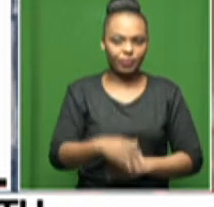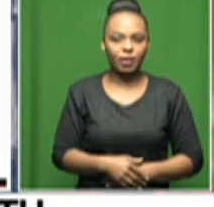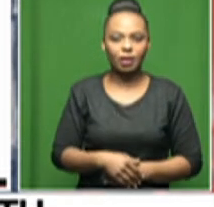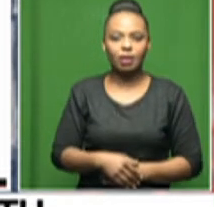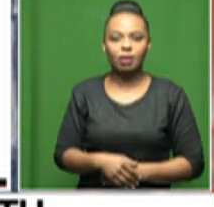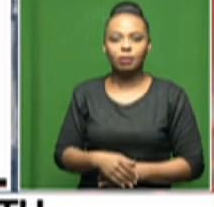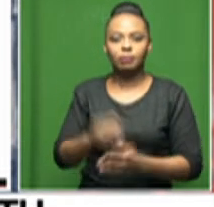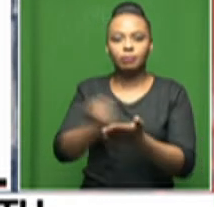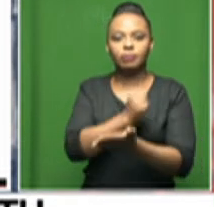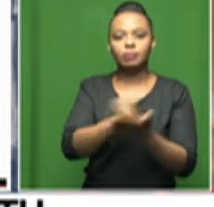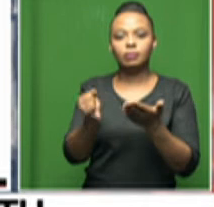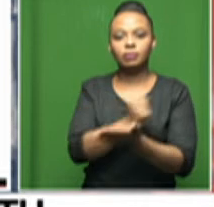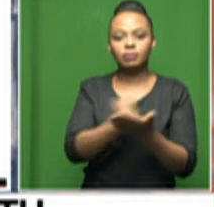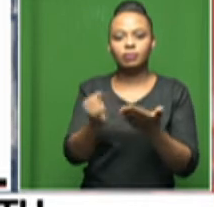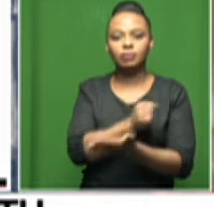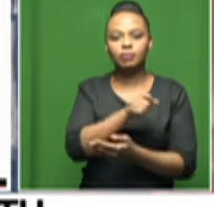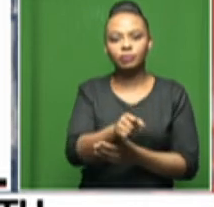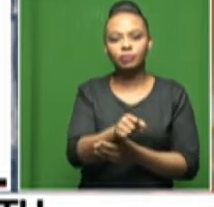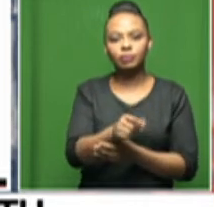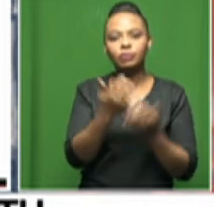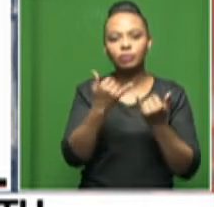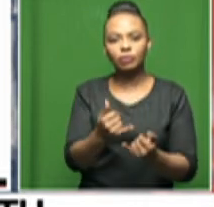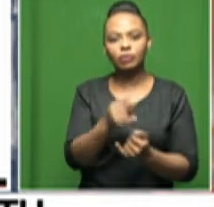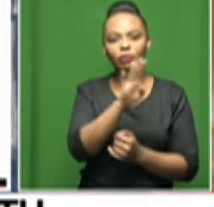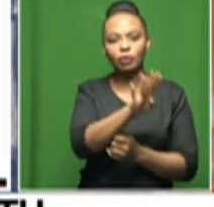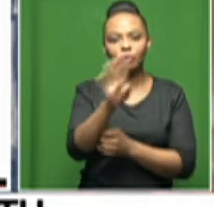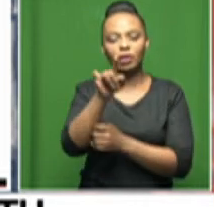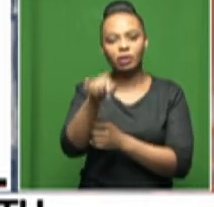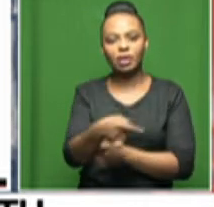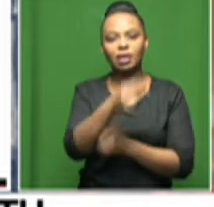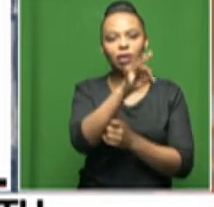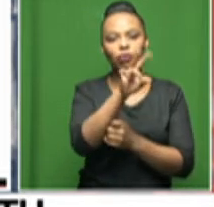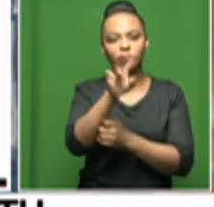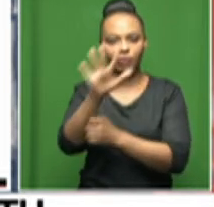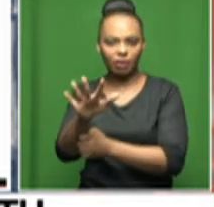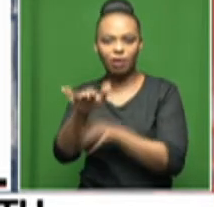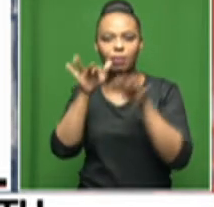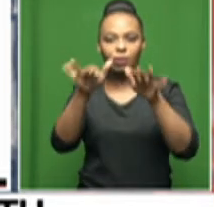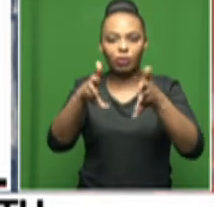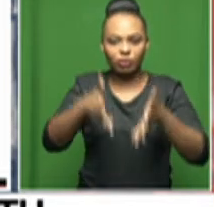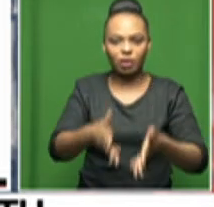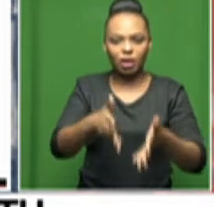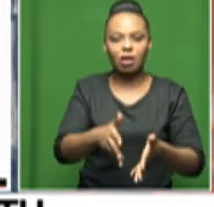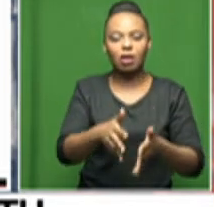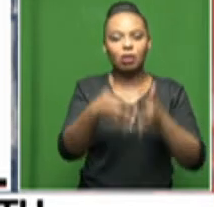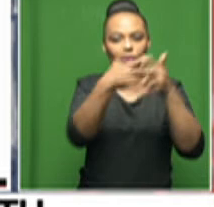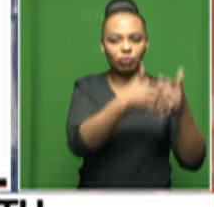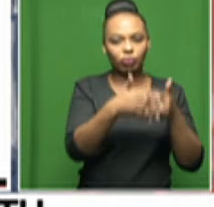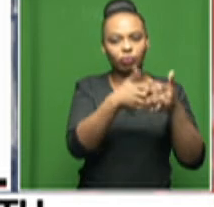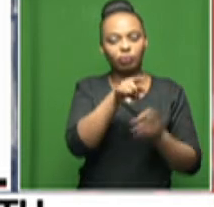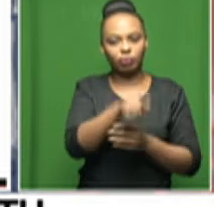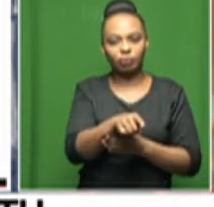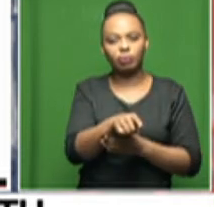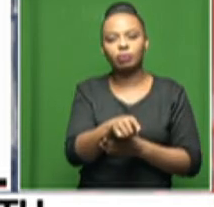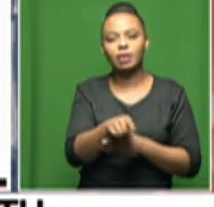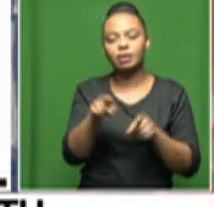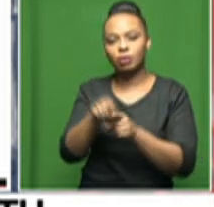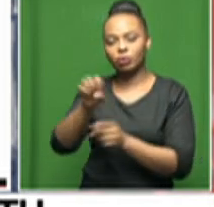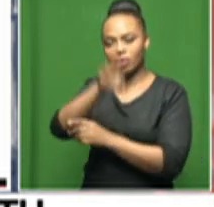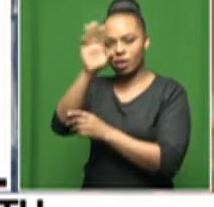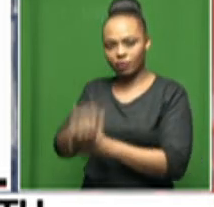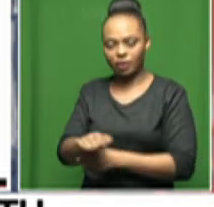44,325 people in the United States of America, Latin America, and South Africa. We had, importantly, lots of